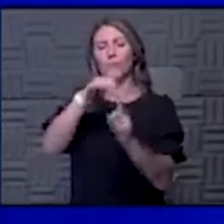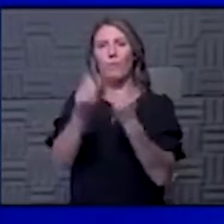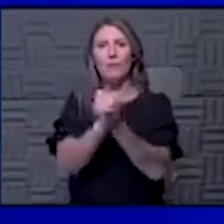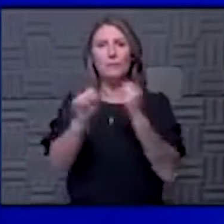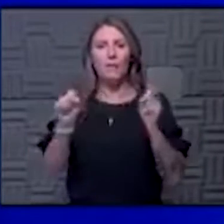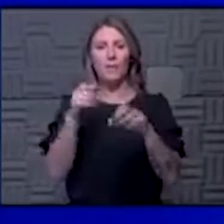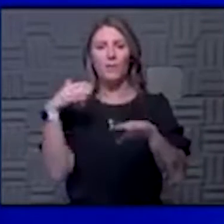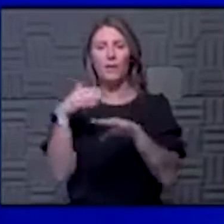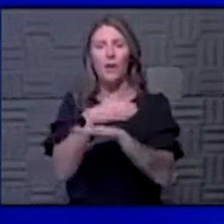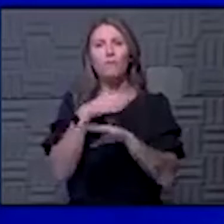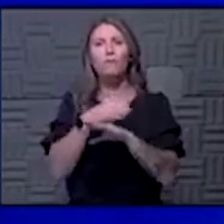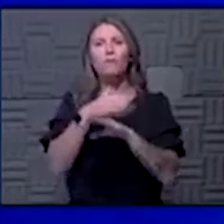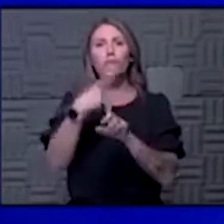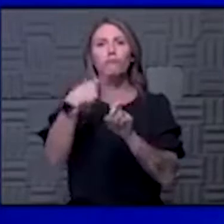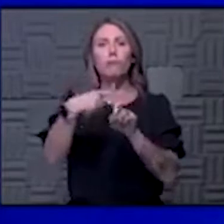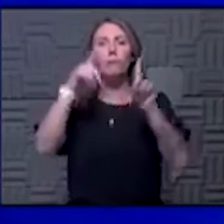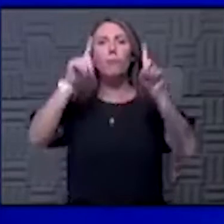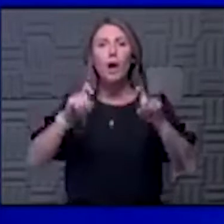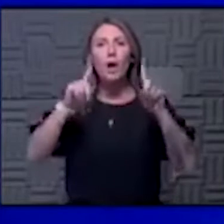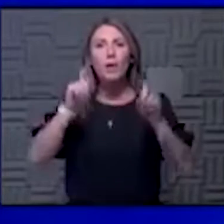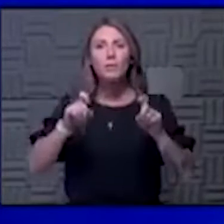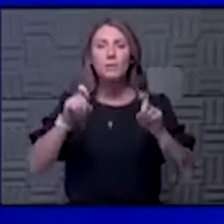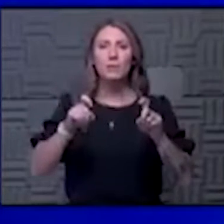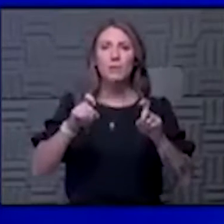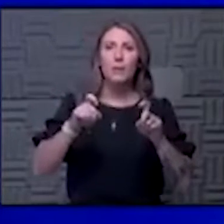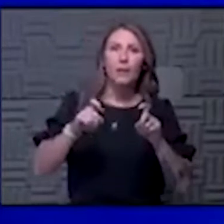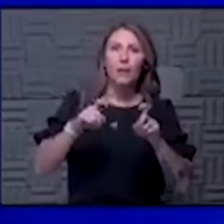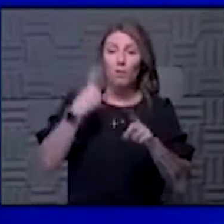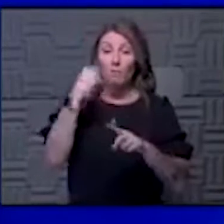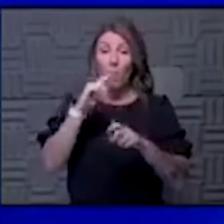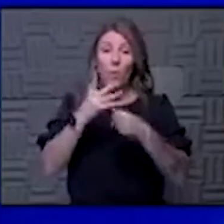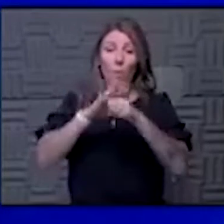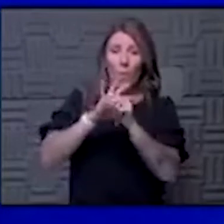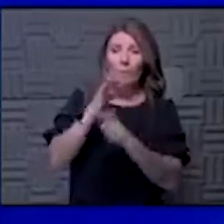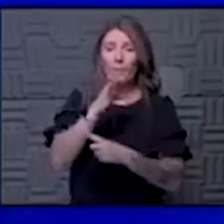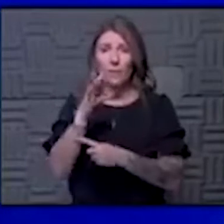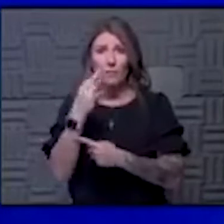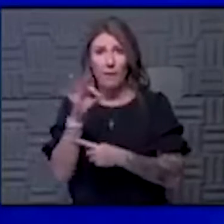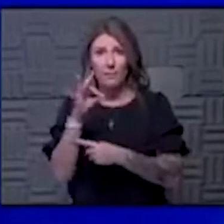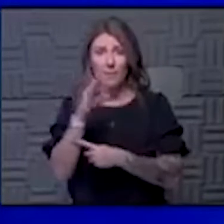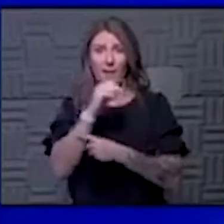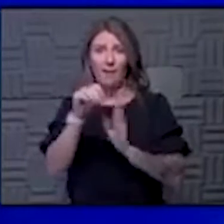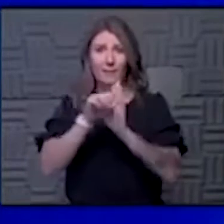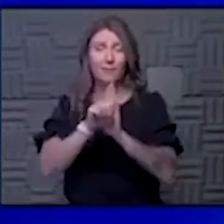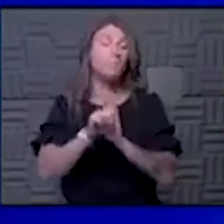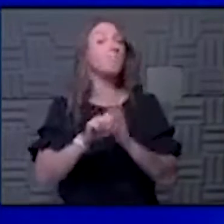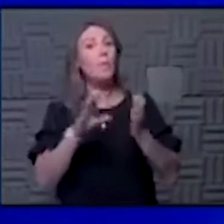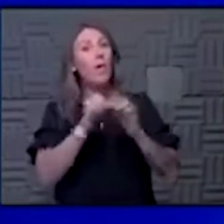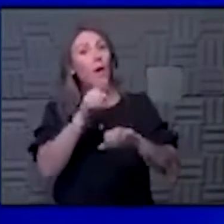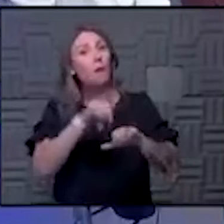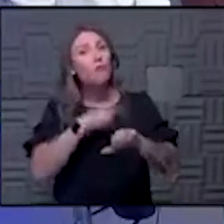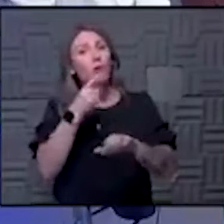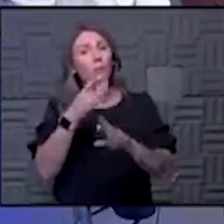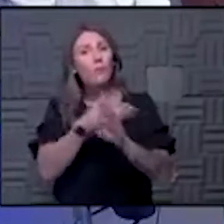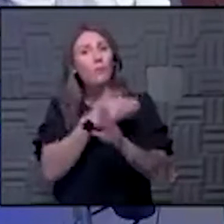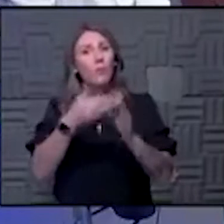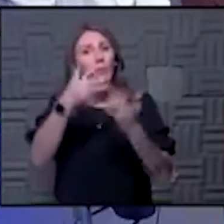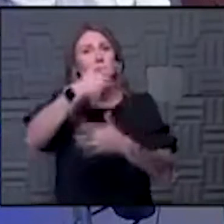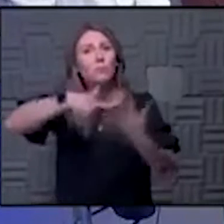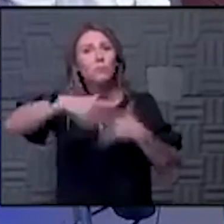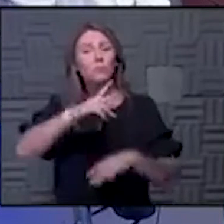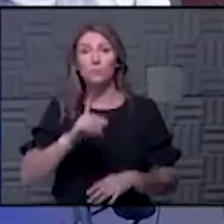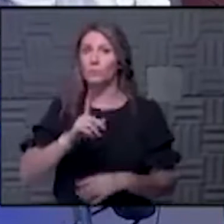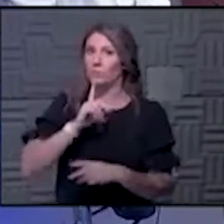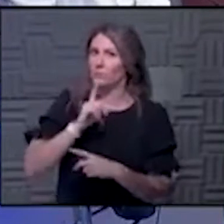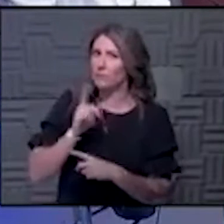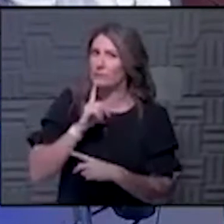safely after they've tested positive and have symptoms for COVID? All right. How long do you have to wait, Hawk, before you can go around? I mean, really, you want that person to